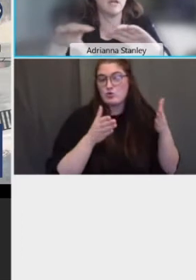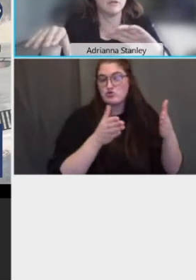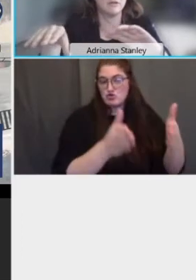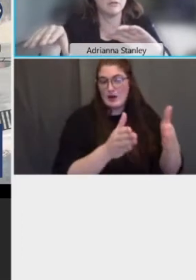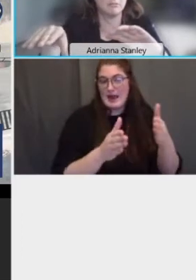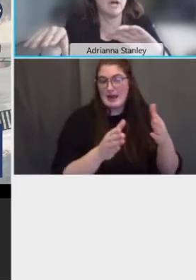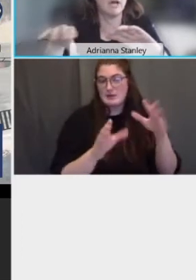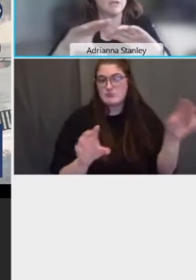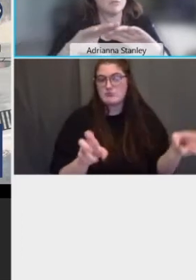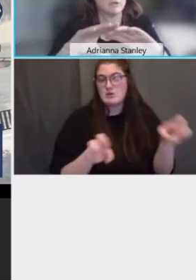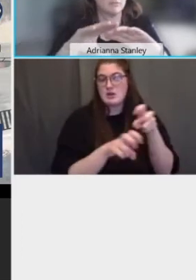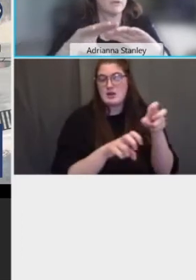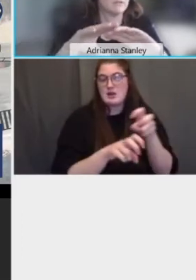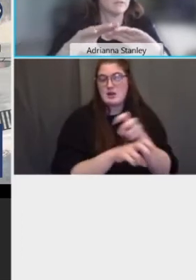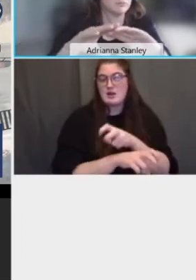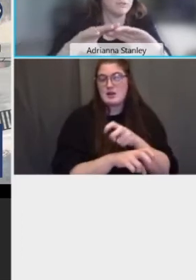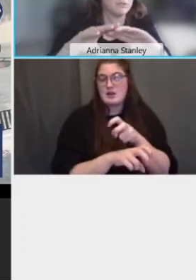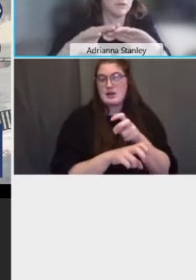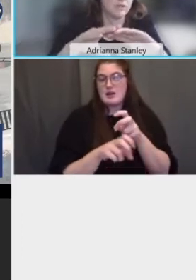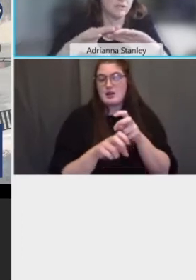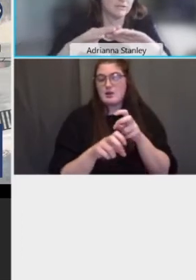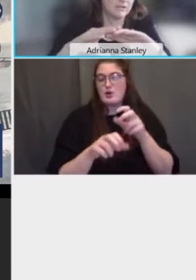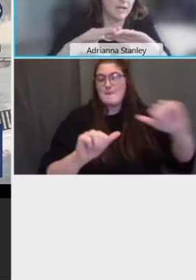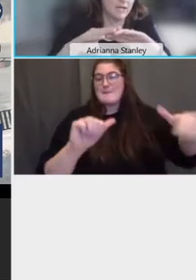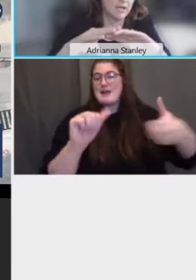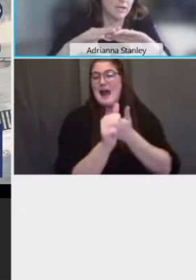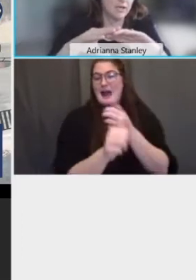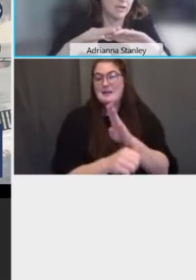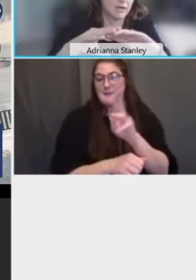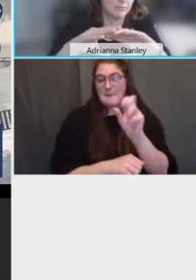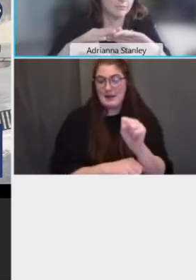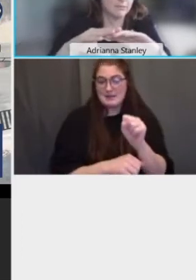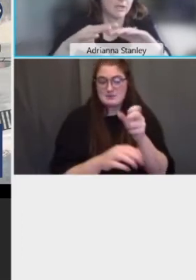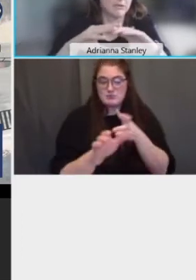behind where the buses will be docking today.